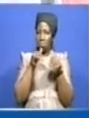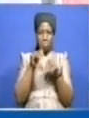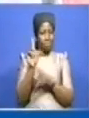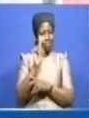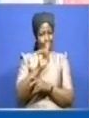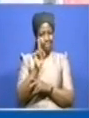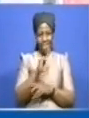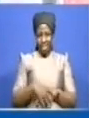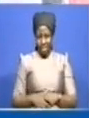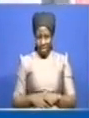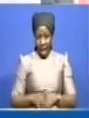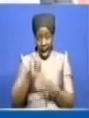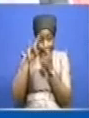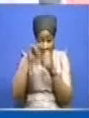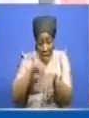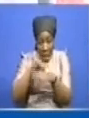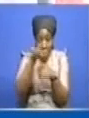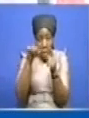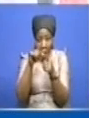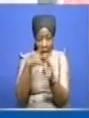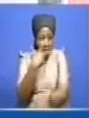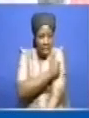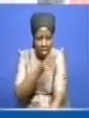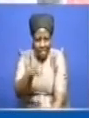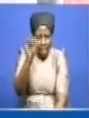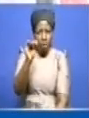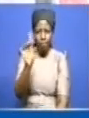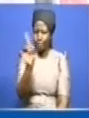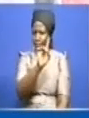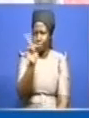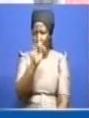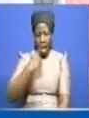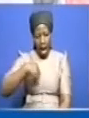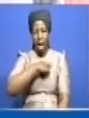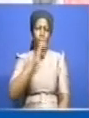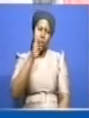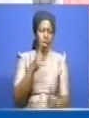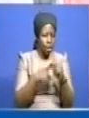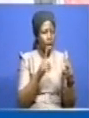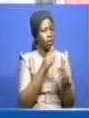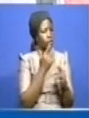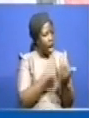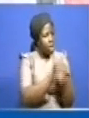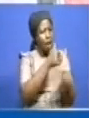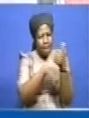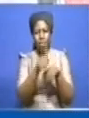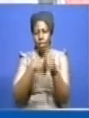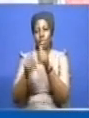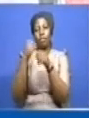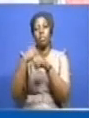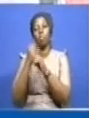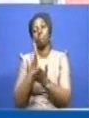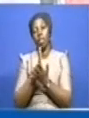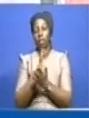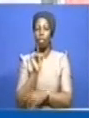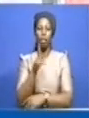until such time that a vaccine has been discovered. We will also begin the proactive process of ensuring that